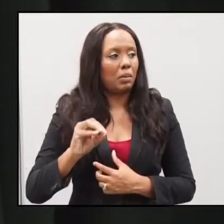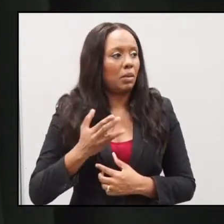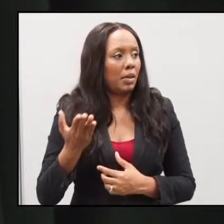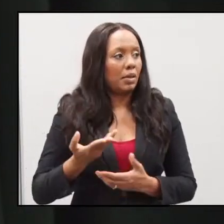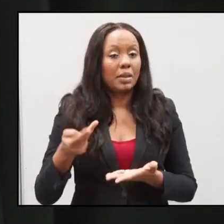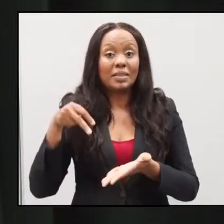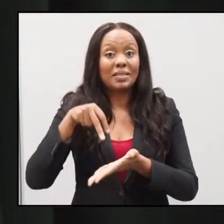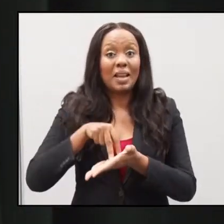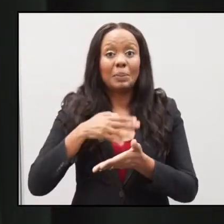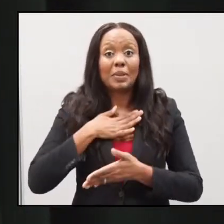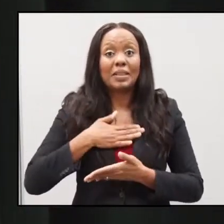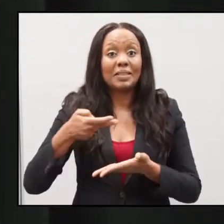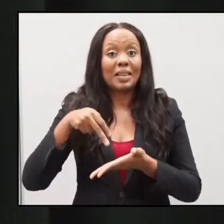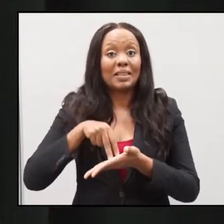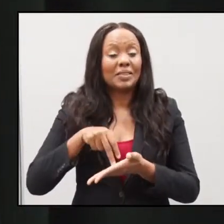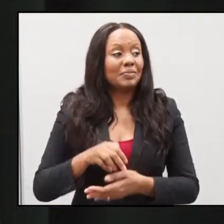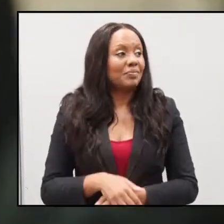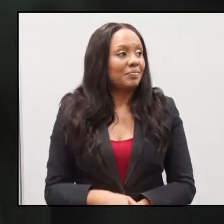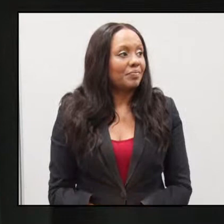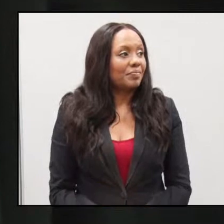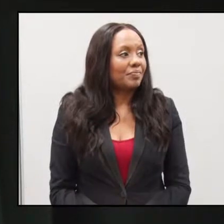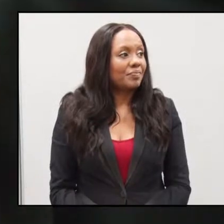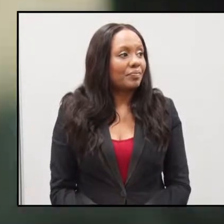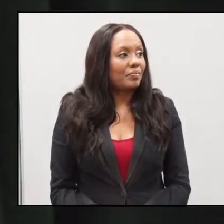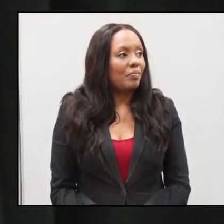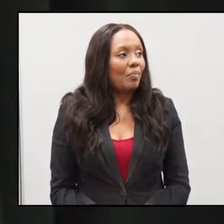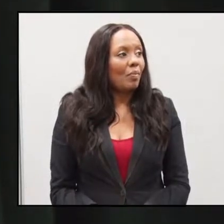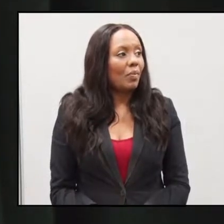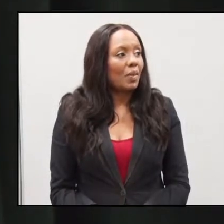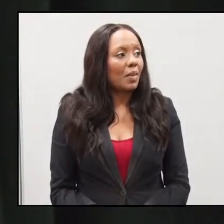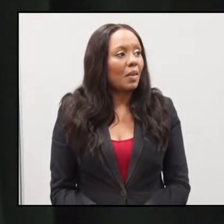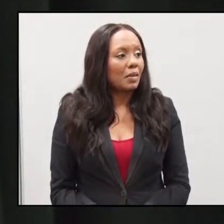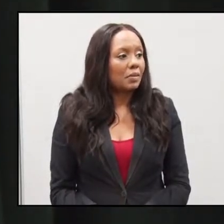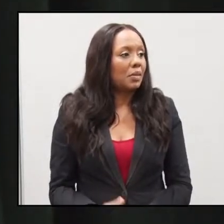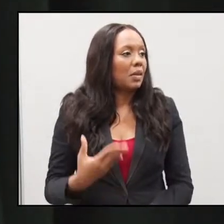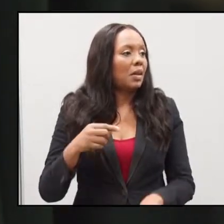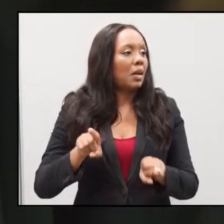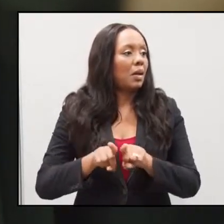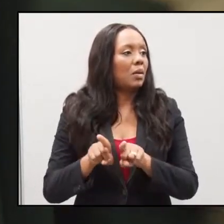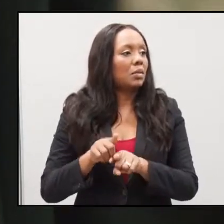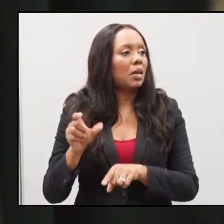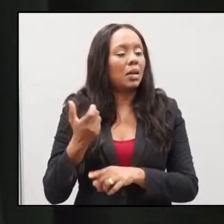stand? And with his colleague, Aidu Maikori, Esquire. Aidu.